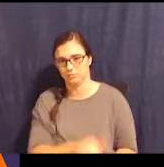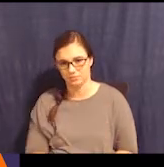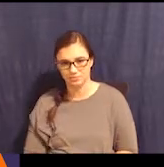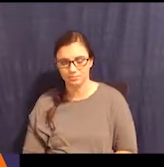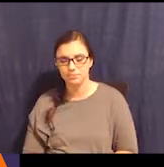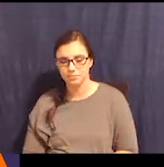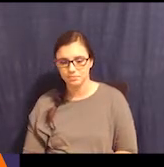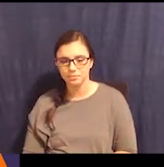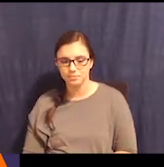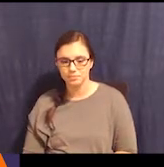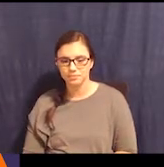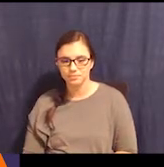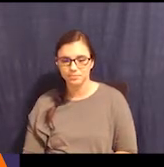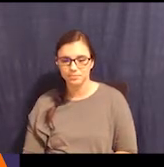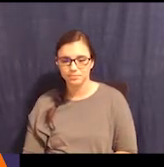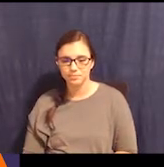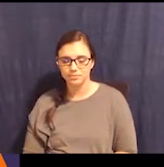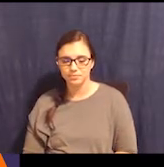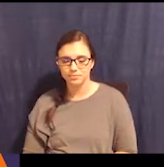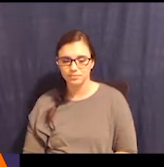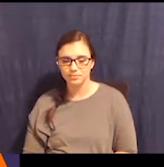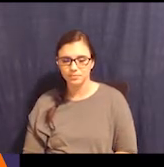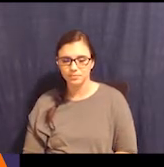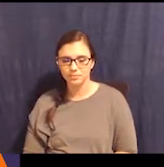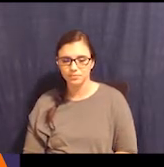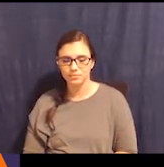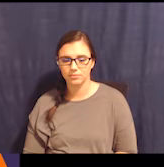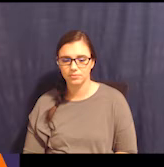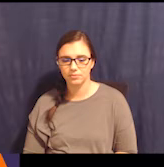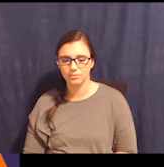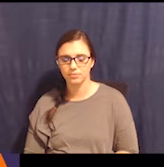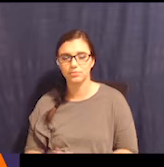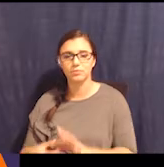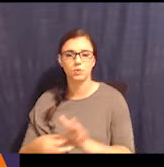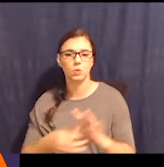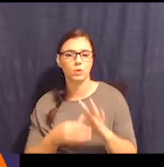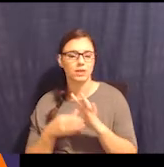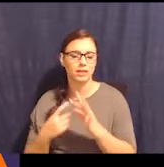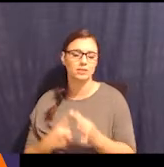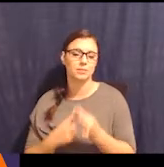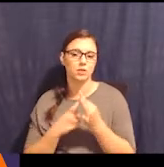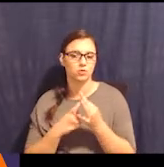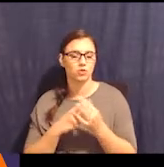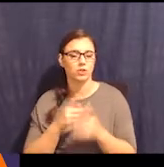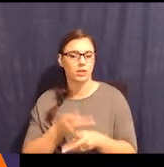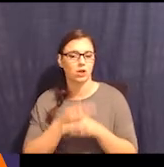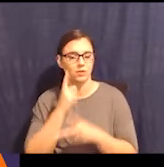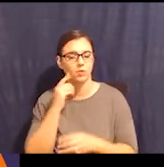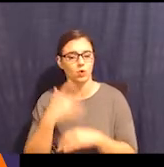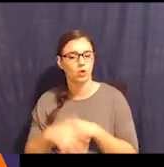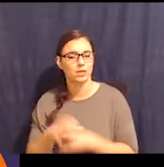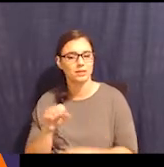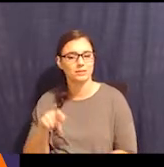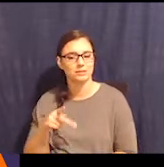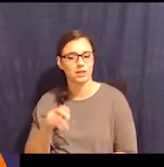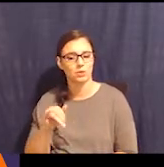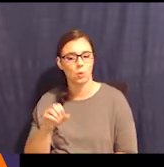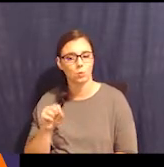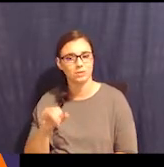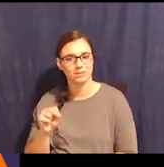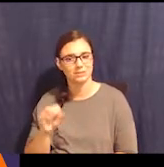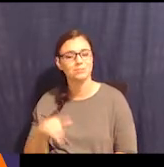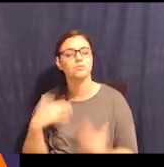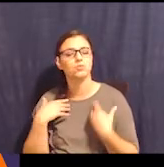Coordinated Specialty Care for Early Psychosis is a recovery-oriented treatment program for individuals with first